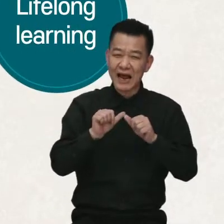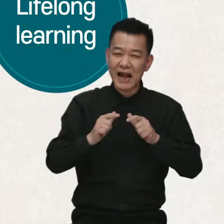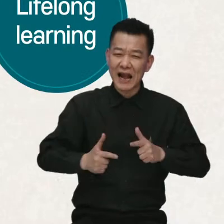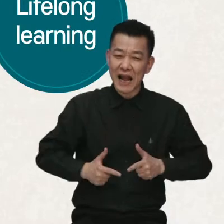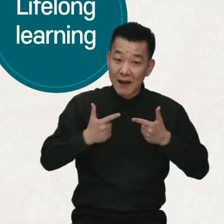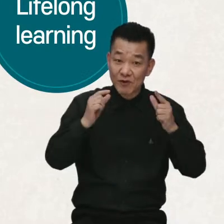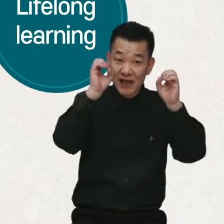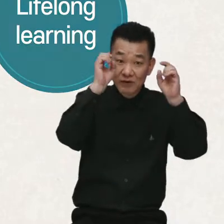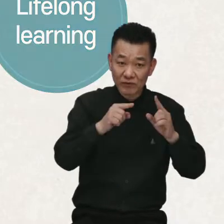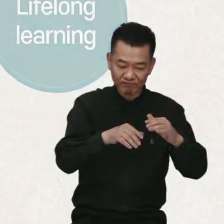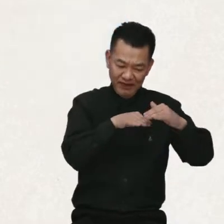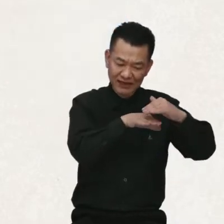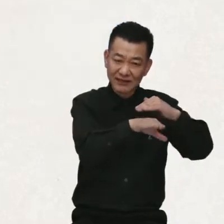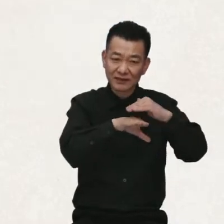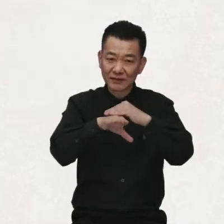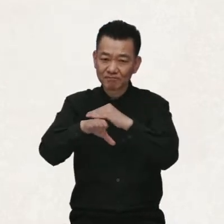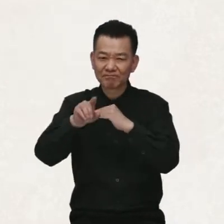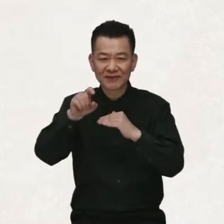lifelong learning.